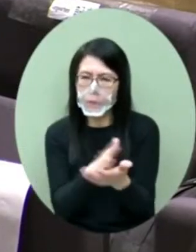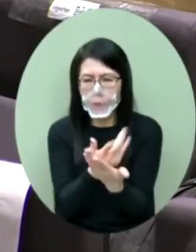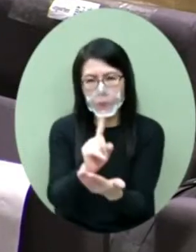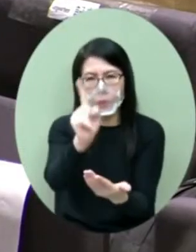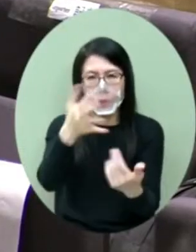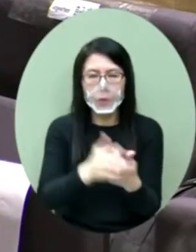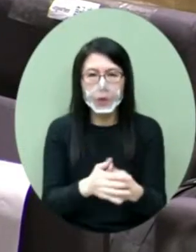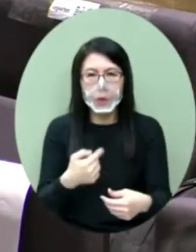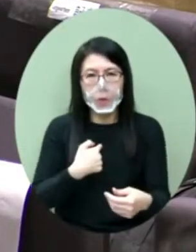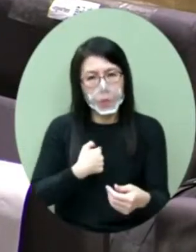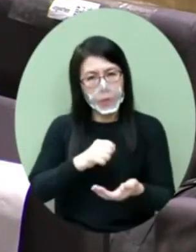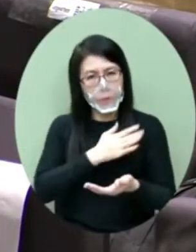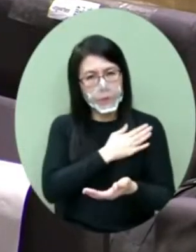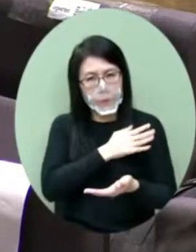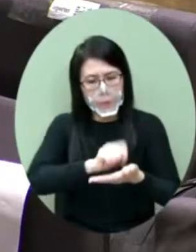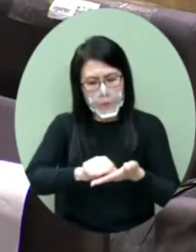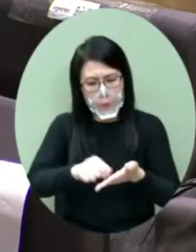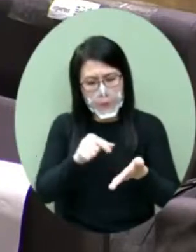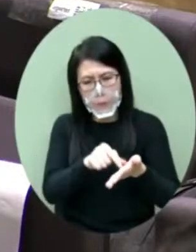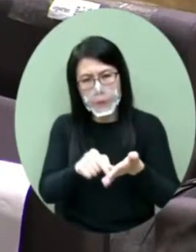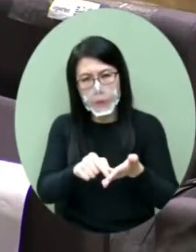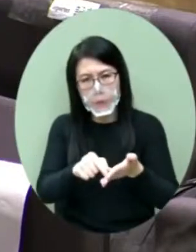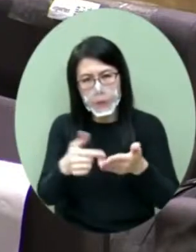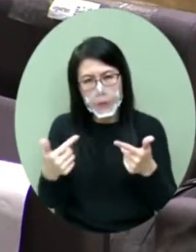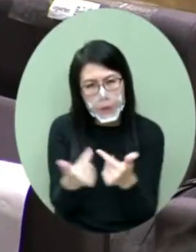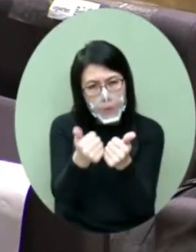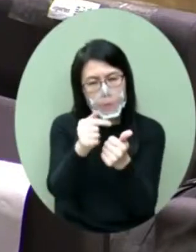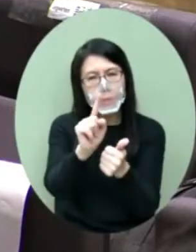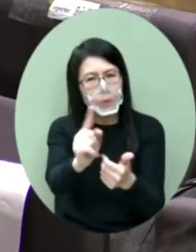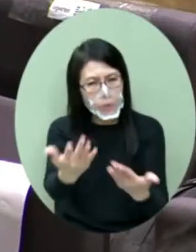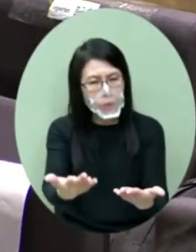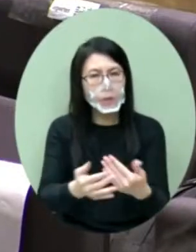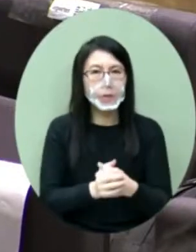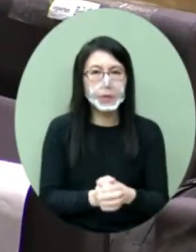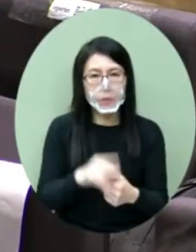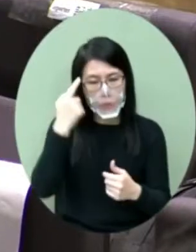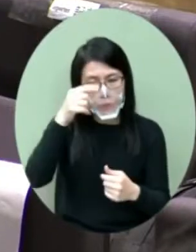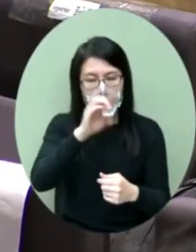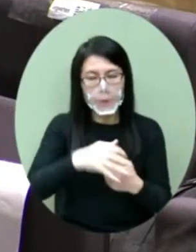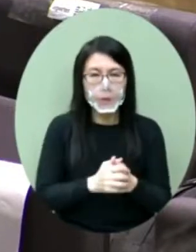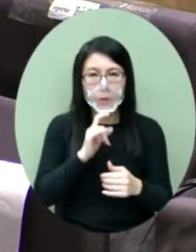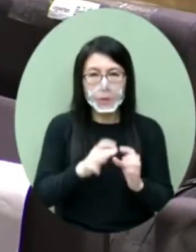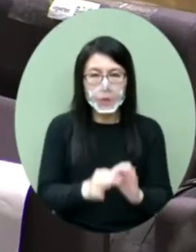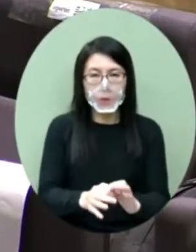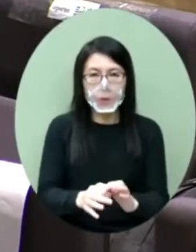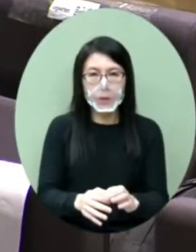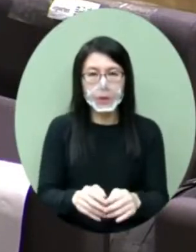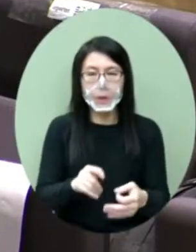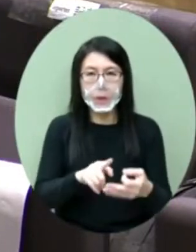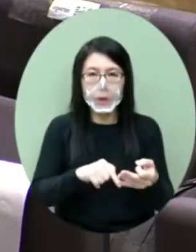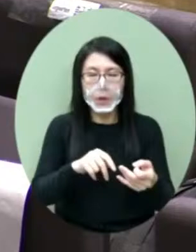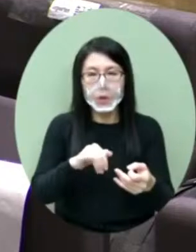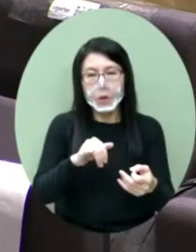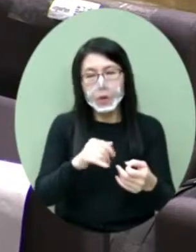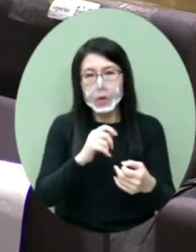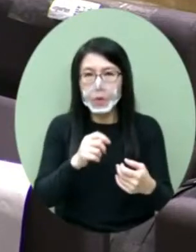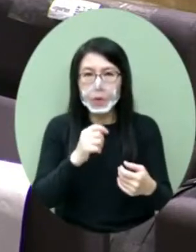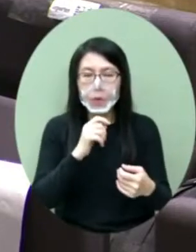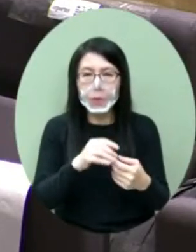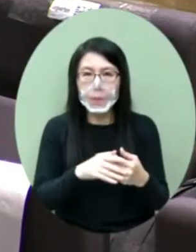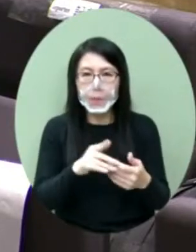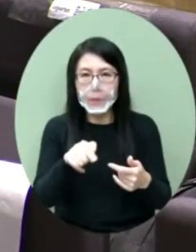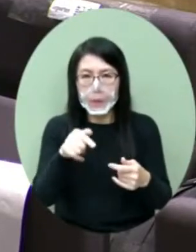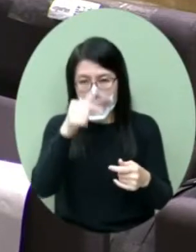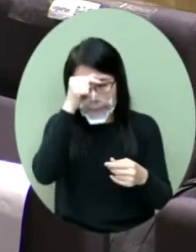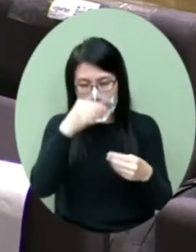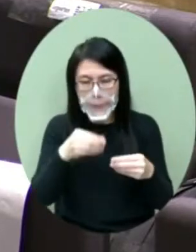is the difference and which is formula? So which will be the more accurate wording? And according